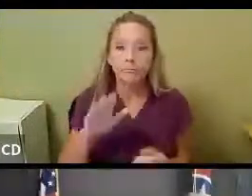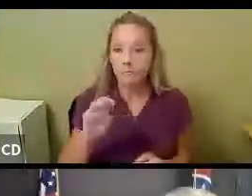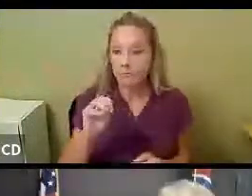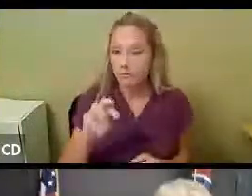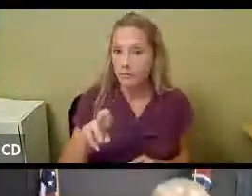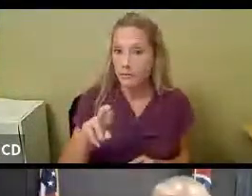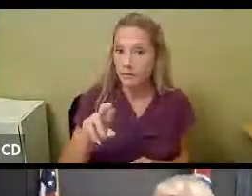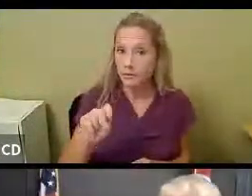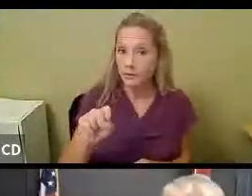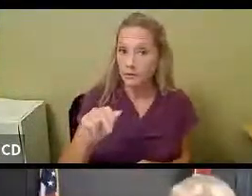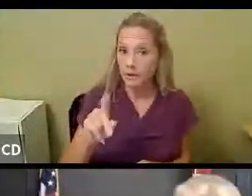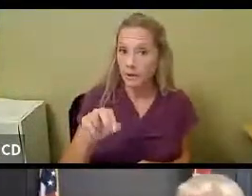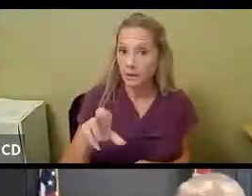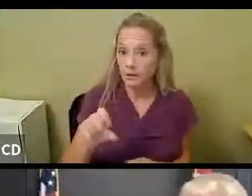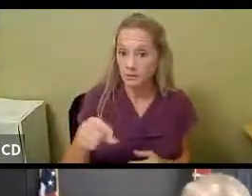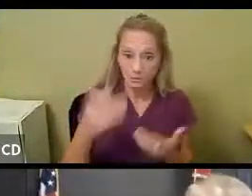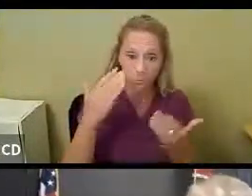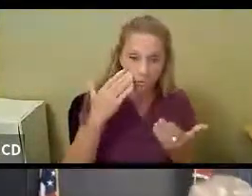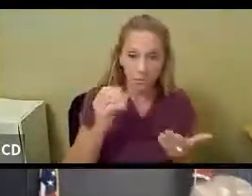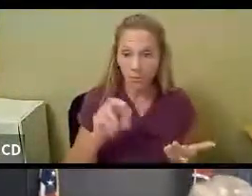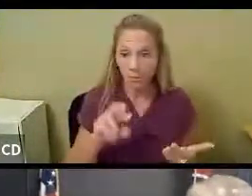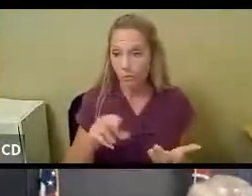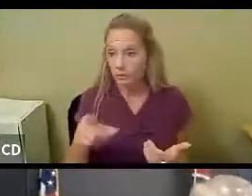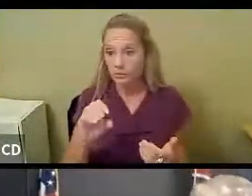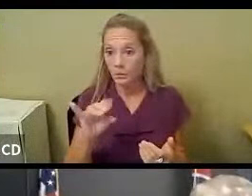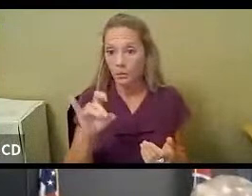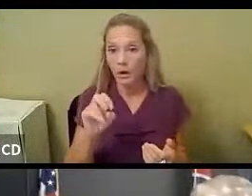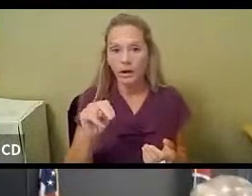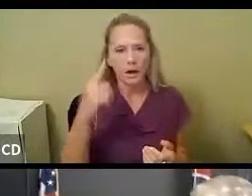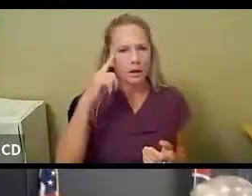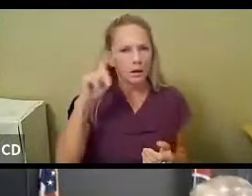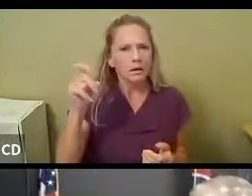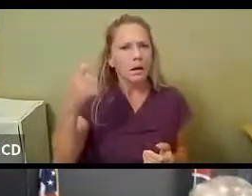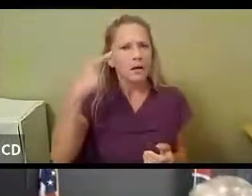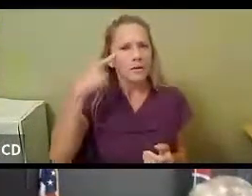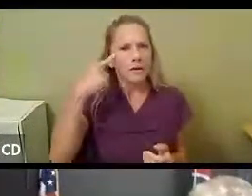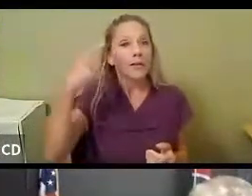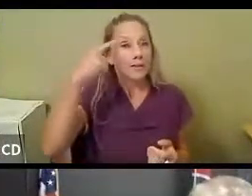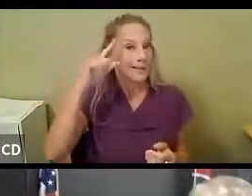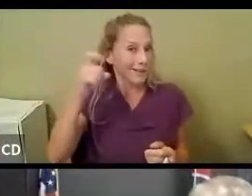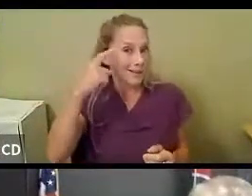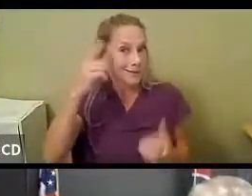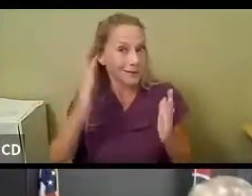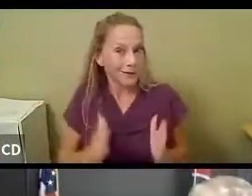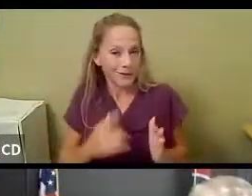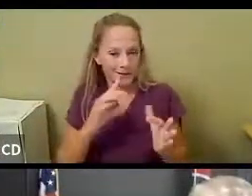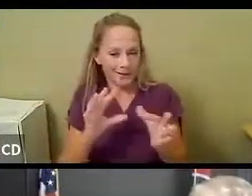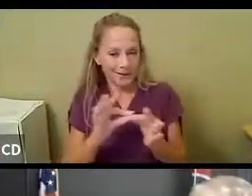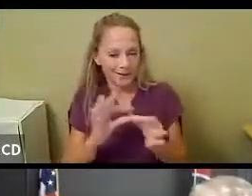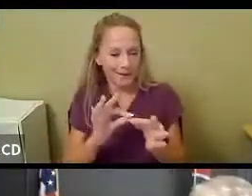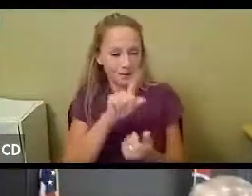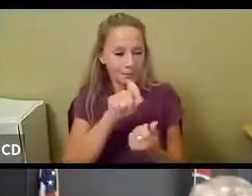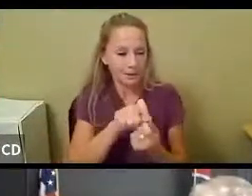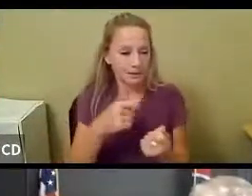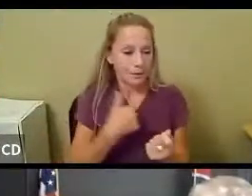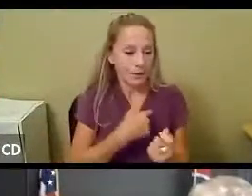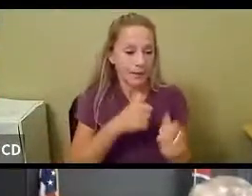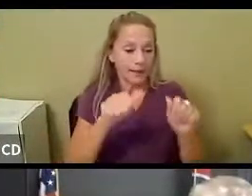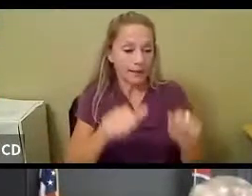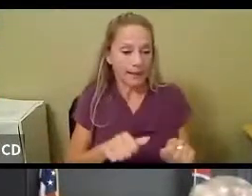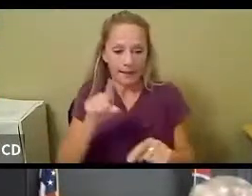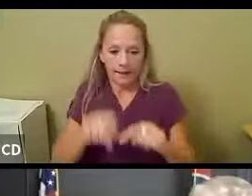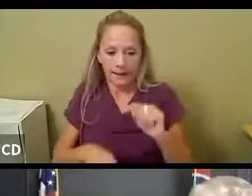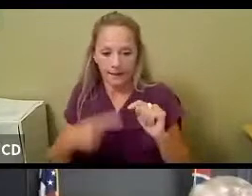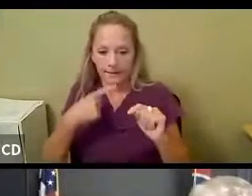I'm not sure if you know, I believe the governor has also said some specific things about what we can and can't say about funerals